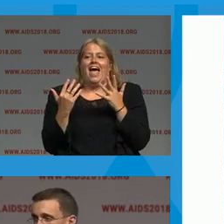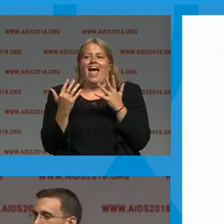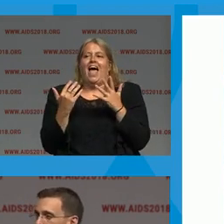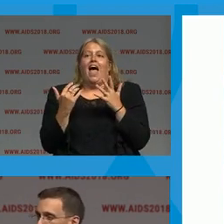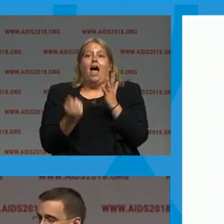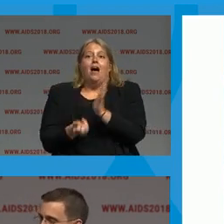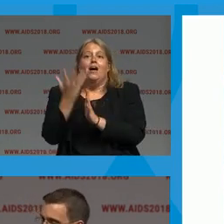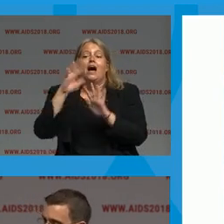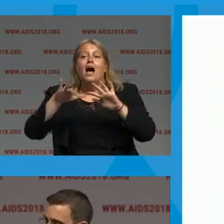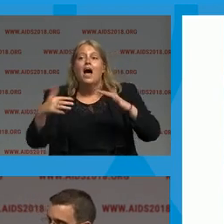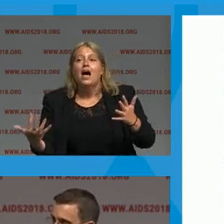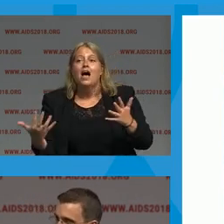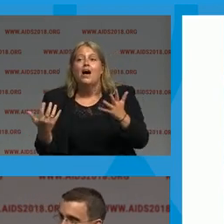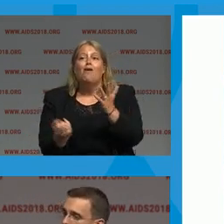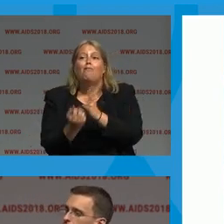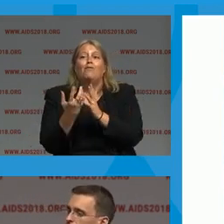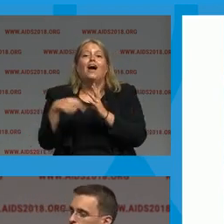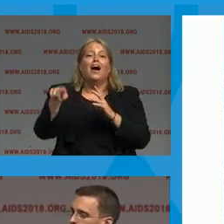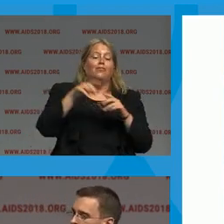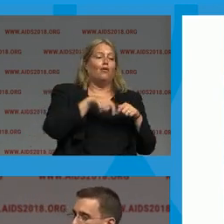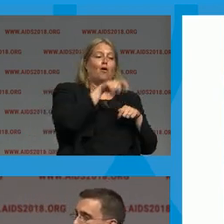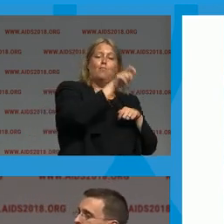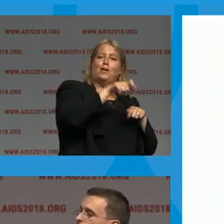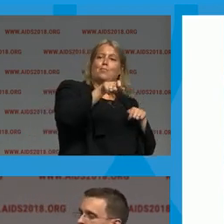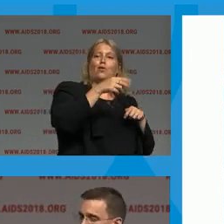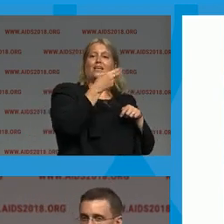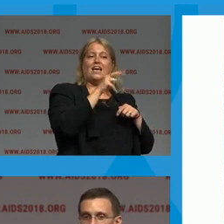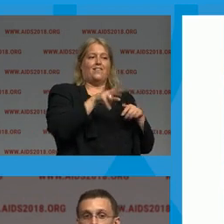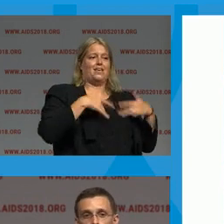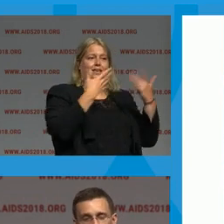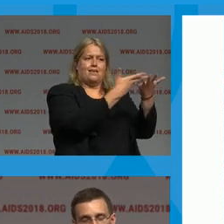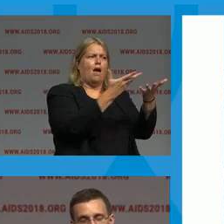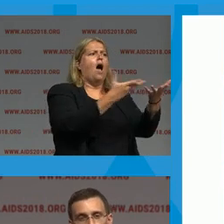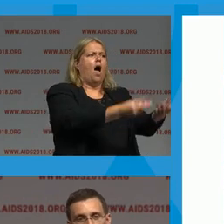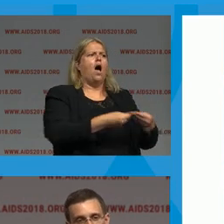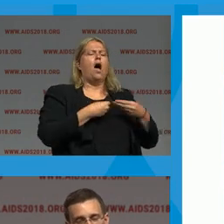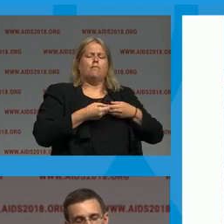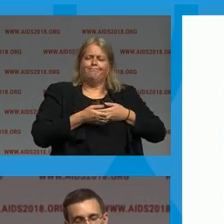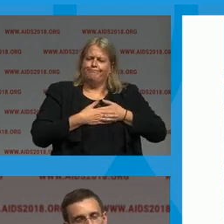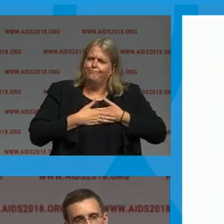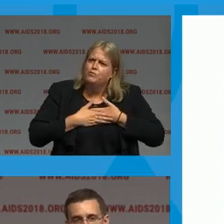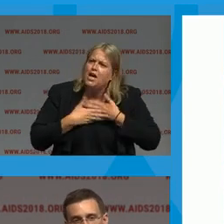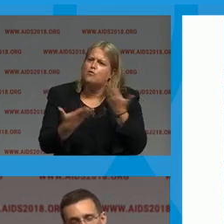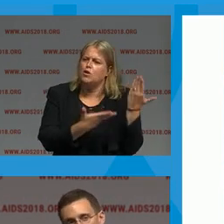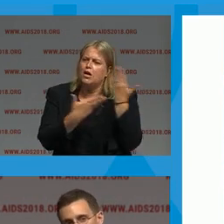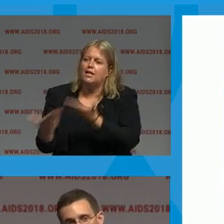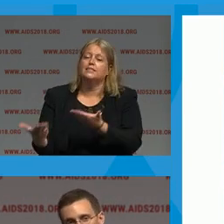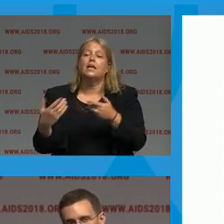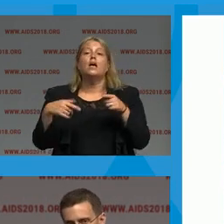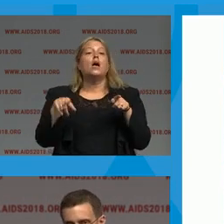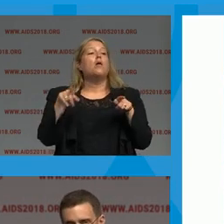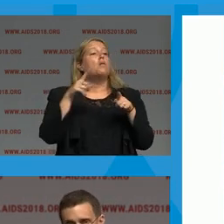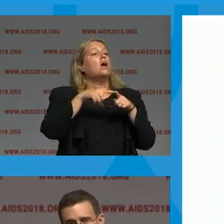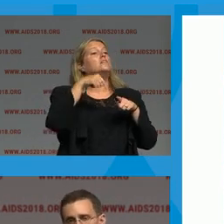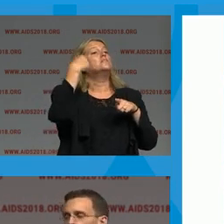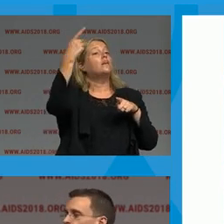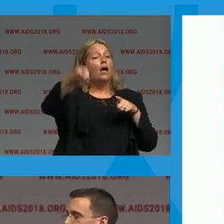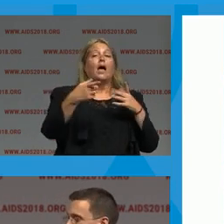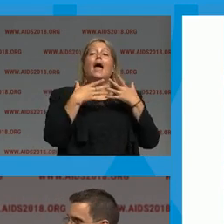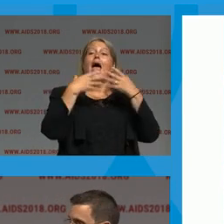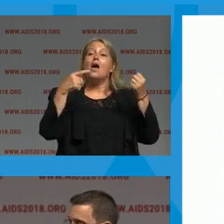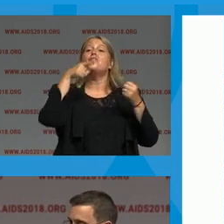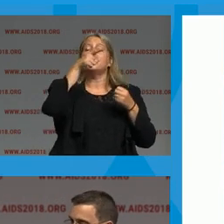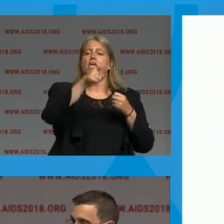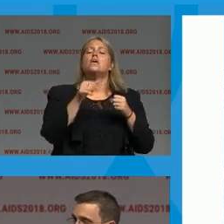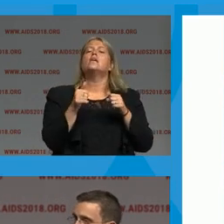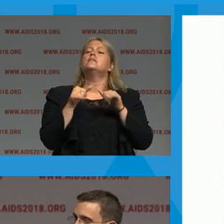generosity of people living with HIV, including those who continue to participate in research long after they themselves are healthy, people